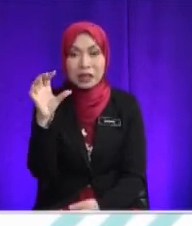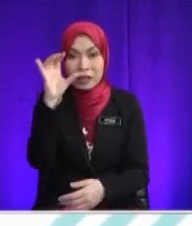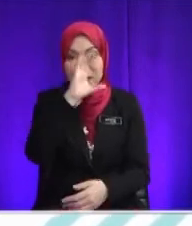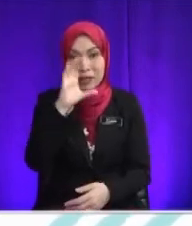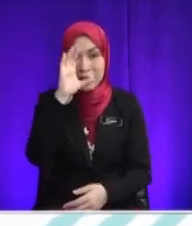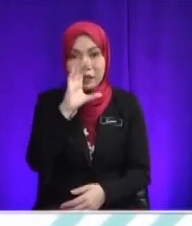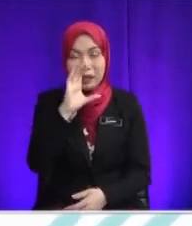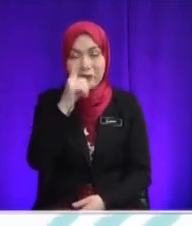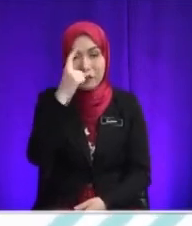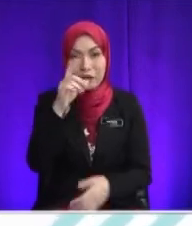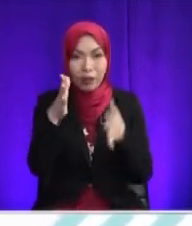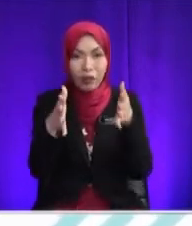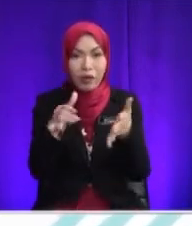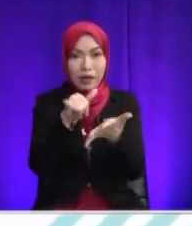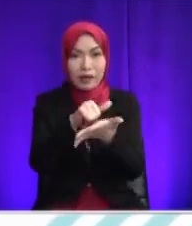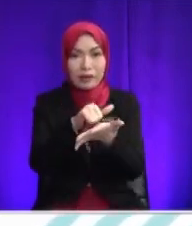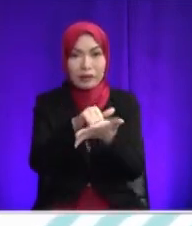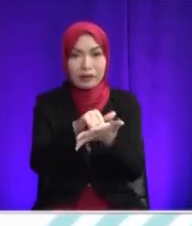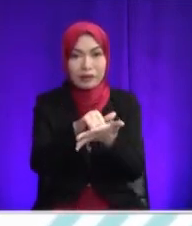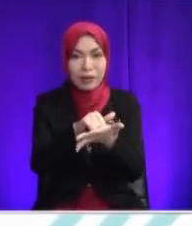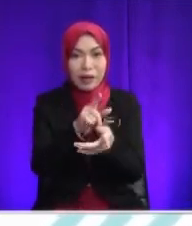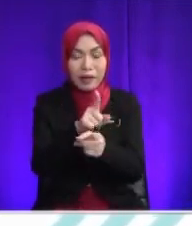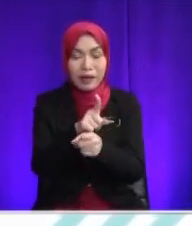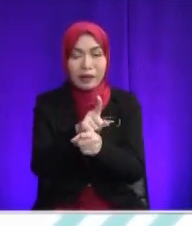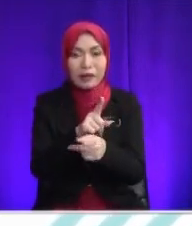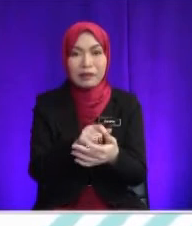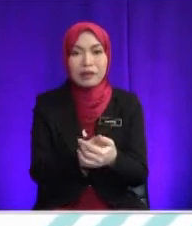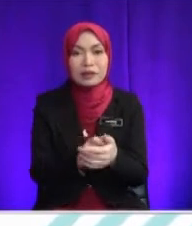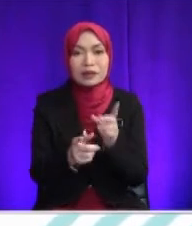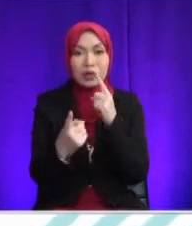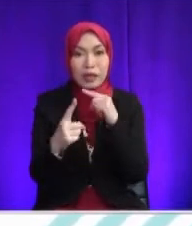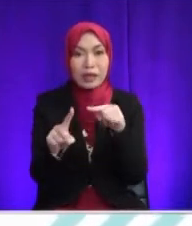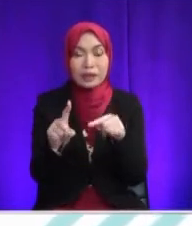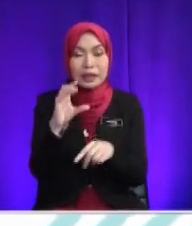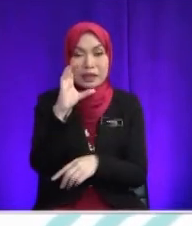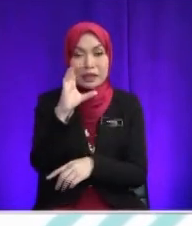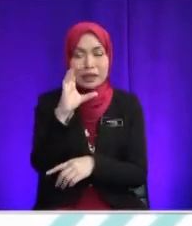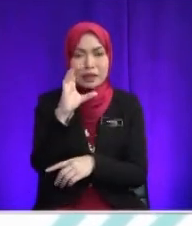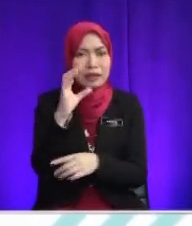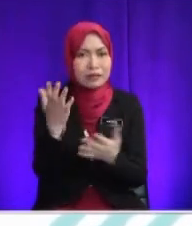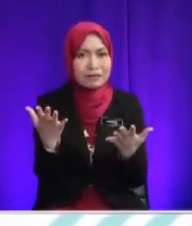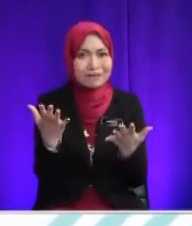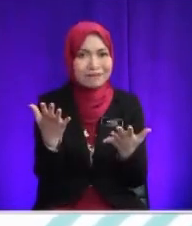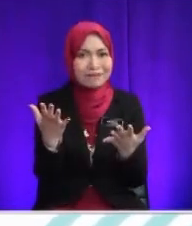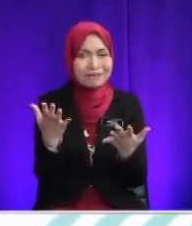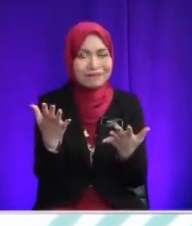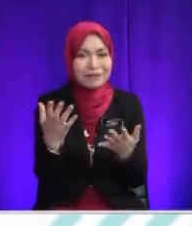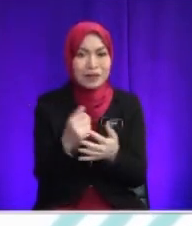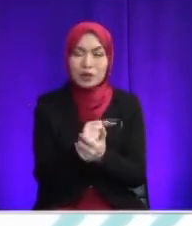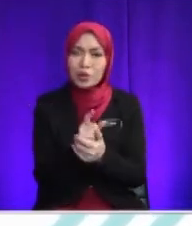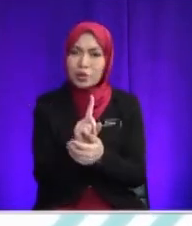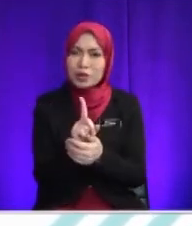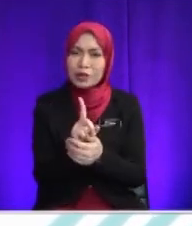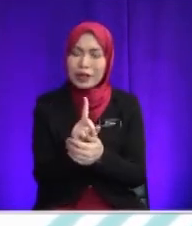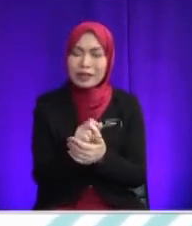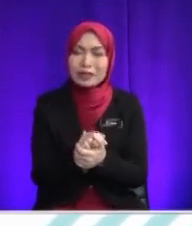This is wrong, so we can eliminate C. So now we have A and B, and you answer B. All right, so